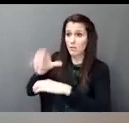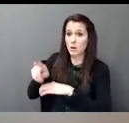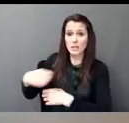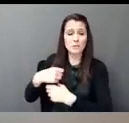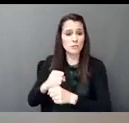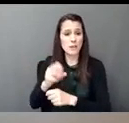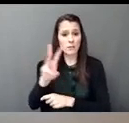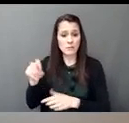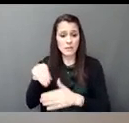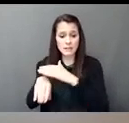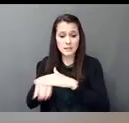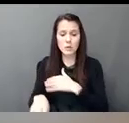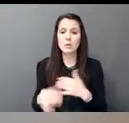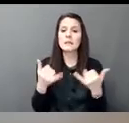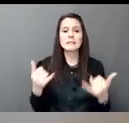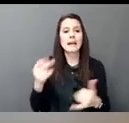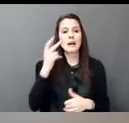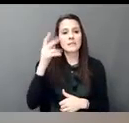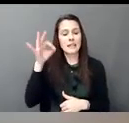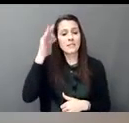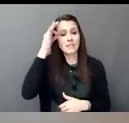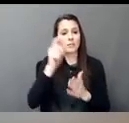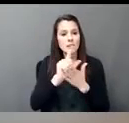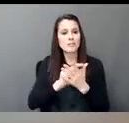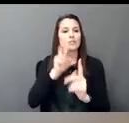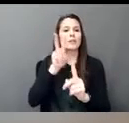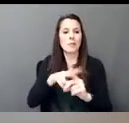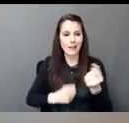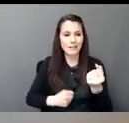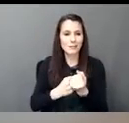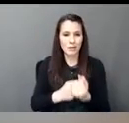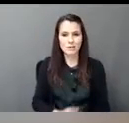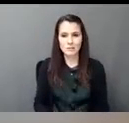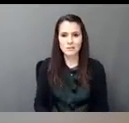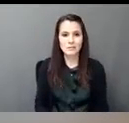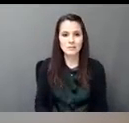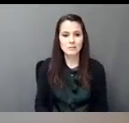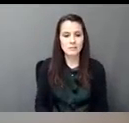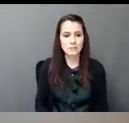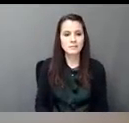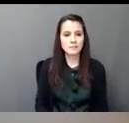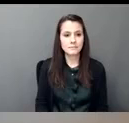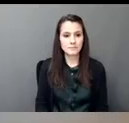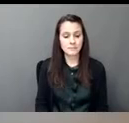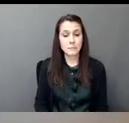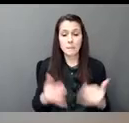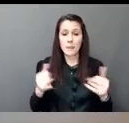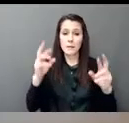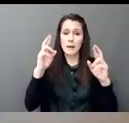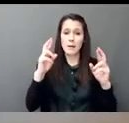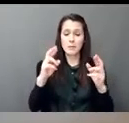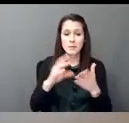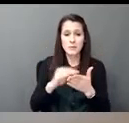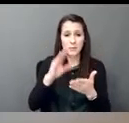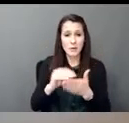now we're starting to see federal legislation that starts to apply to that. And to wrap up, I hope that you've learned a few things from